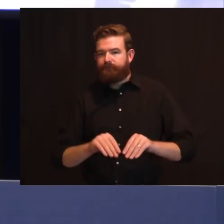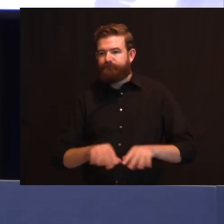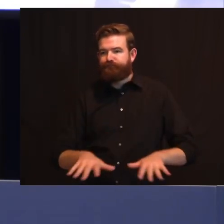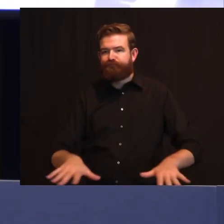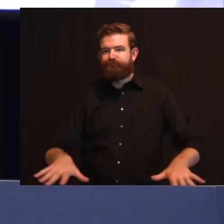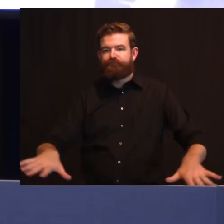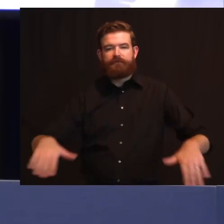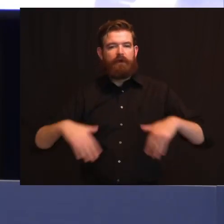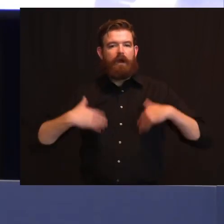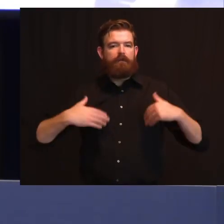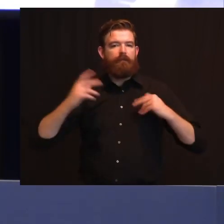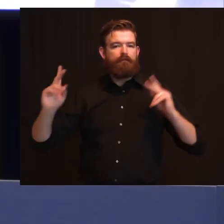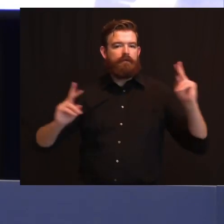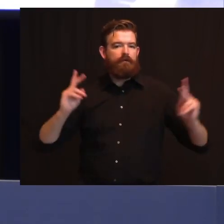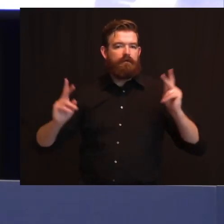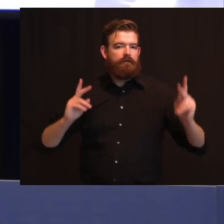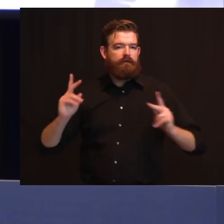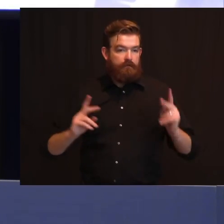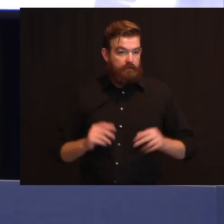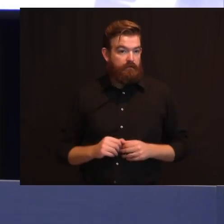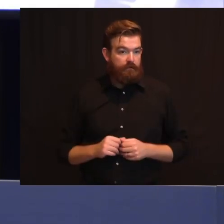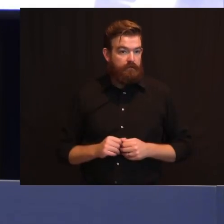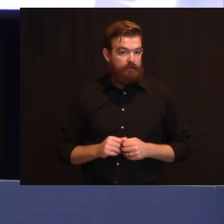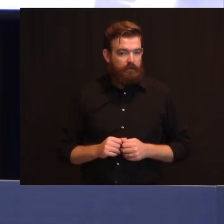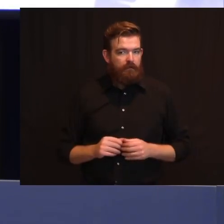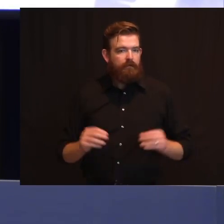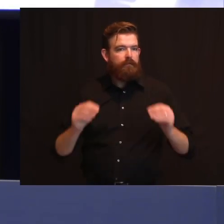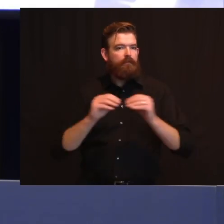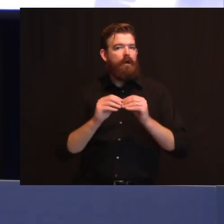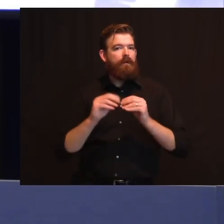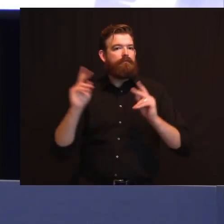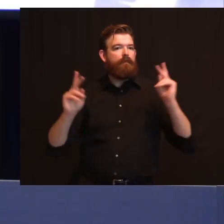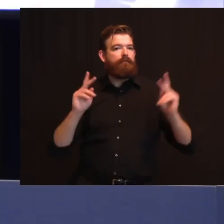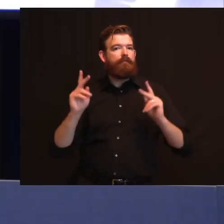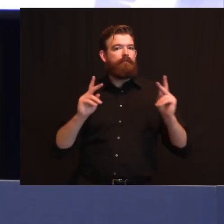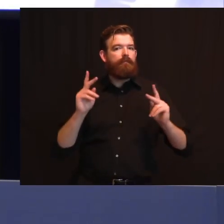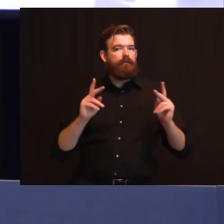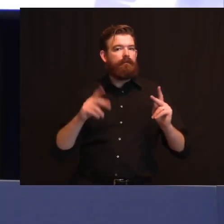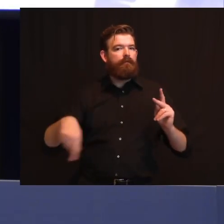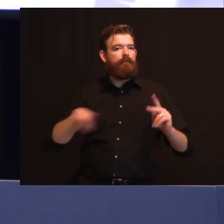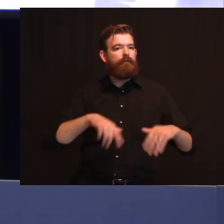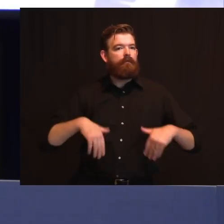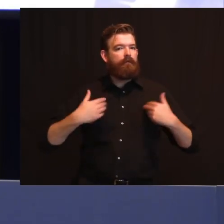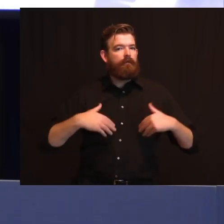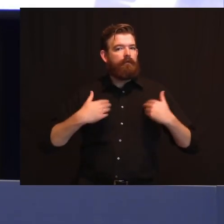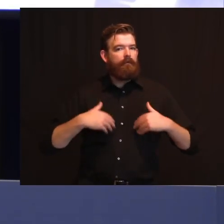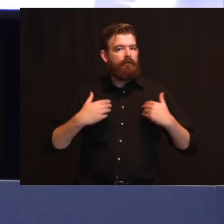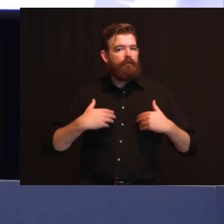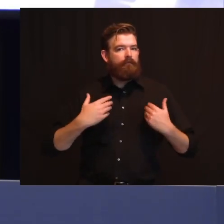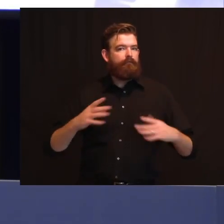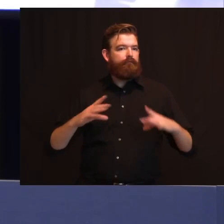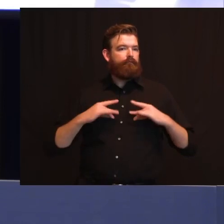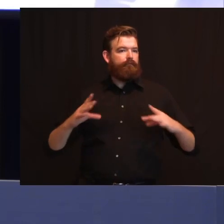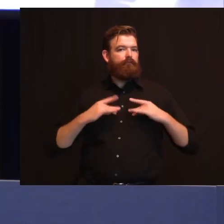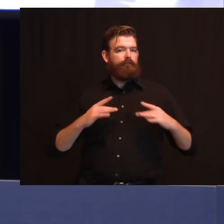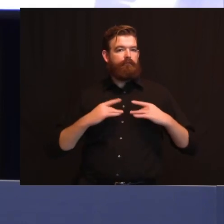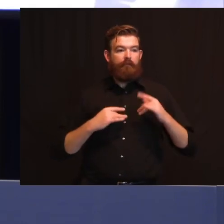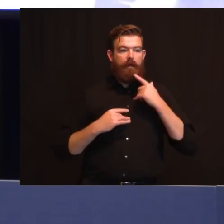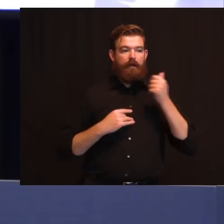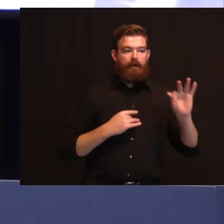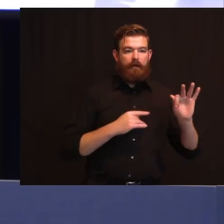case numbers climb among the ages of 19 to 24. This